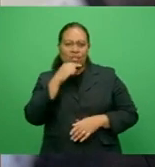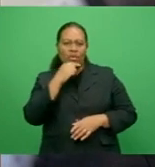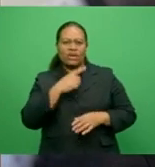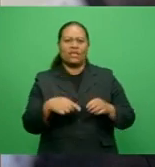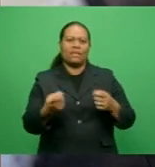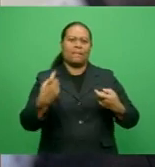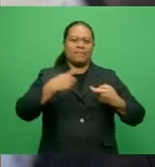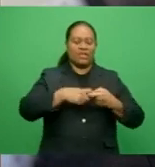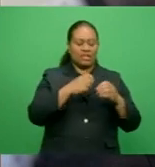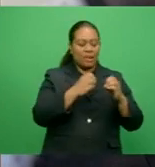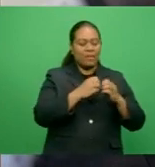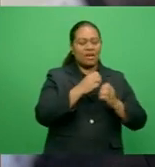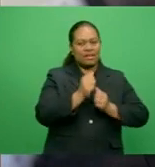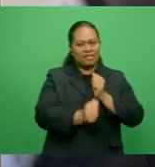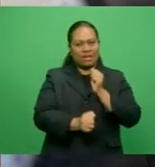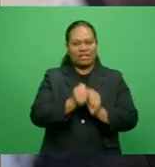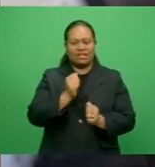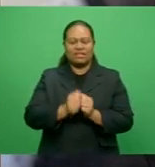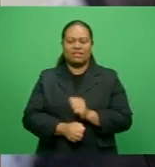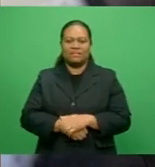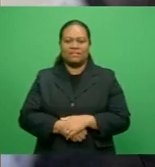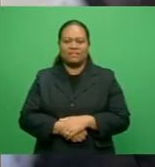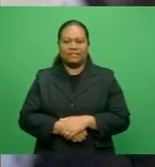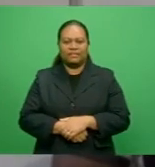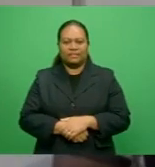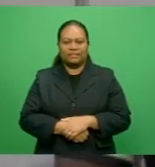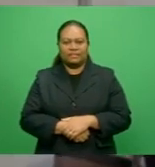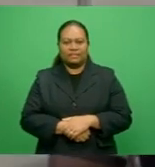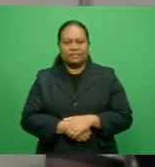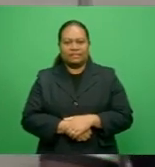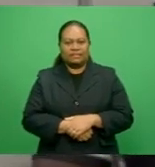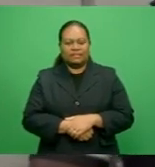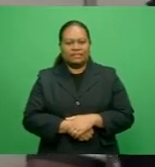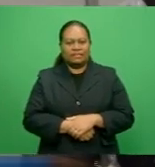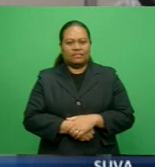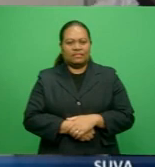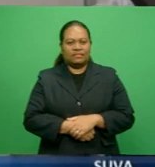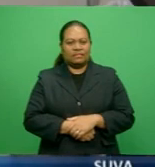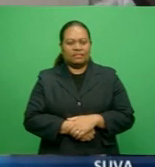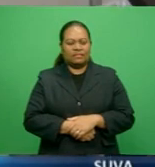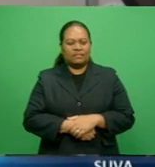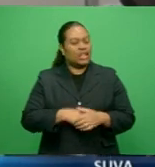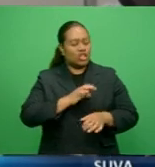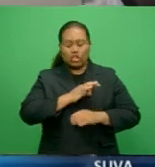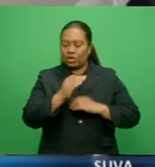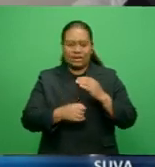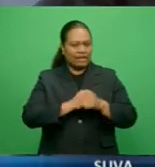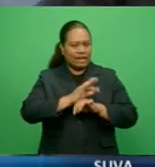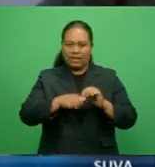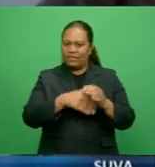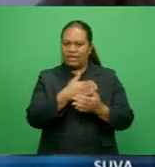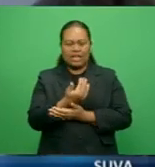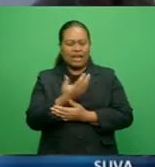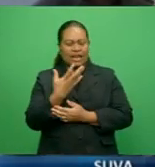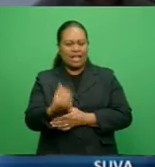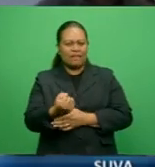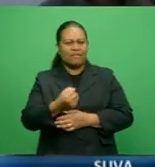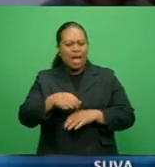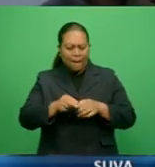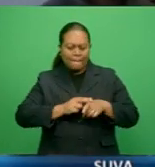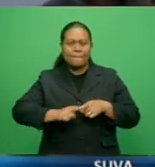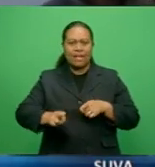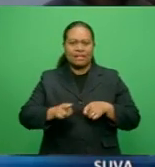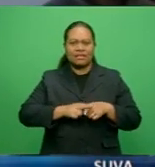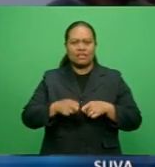Jerituai's Barbarian Brothers. Aquila Dama has more. It's not every day you get a message from the national sevens coach and